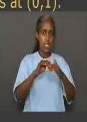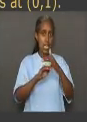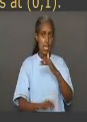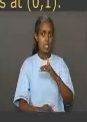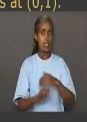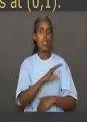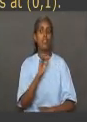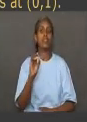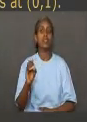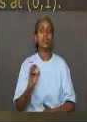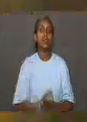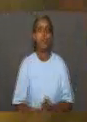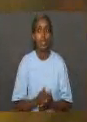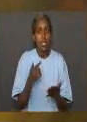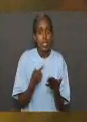than 0.